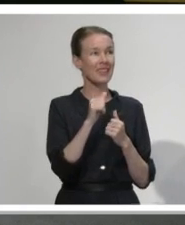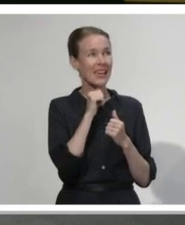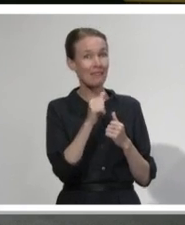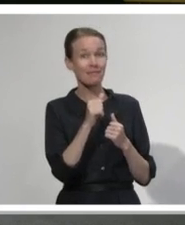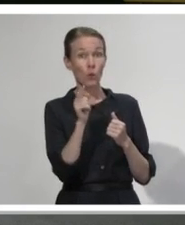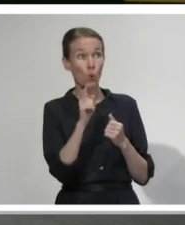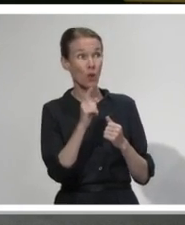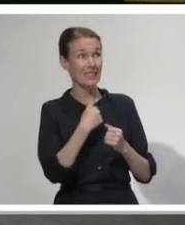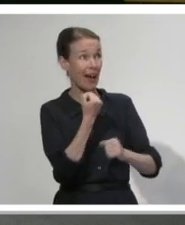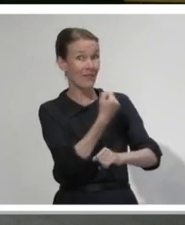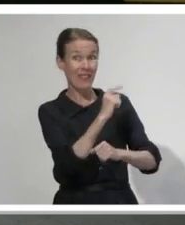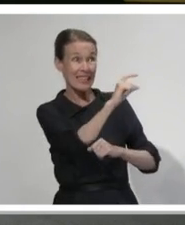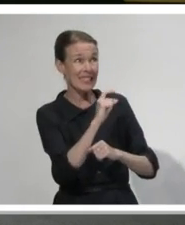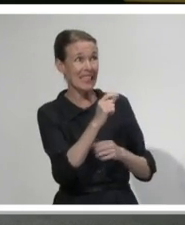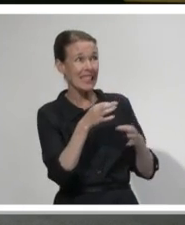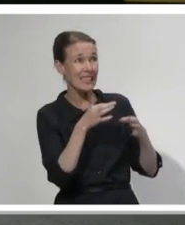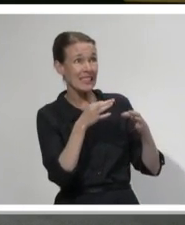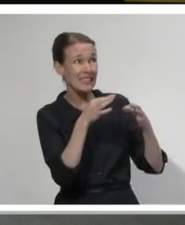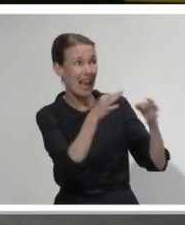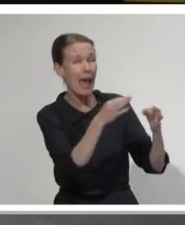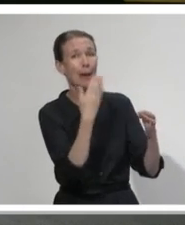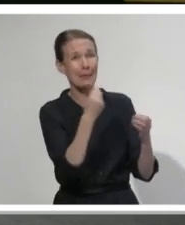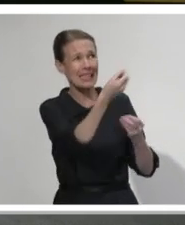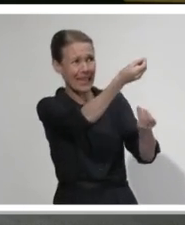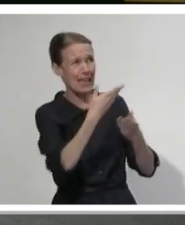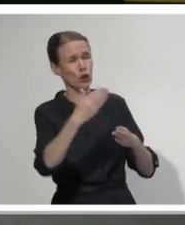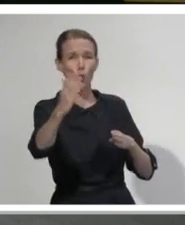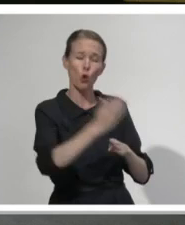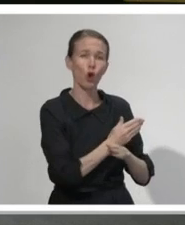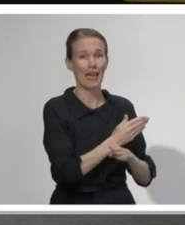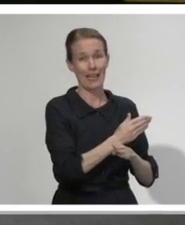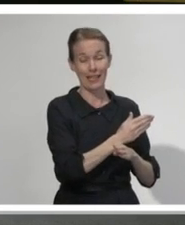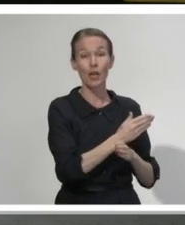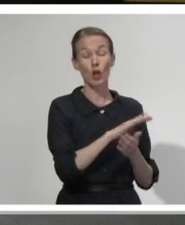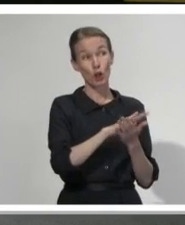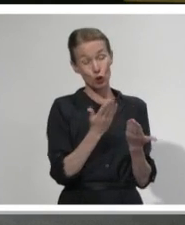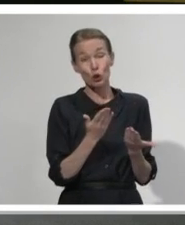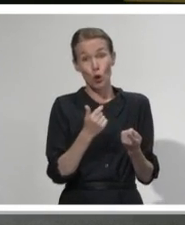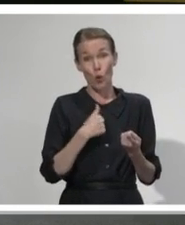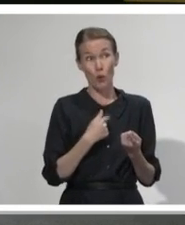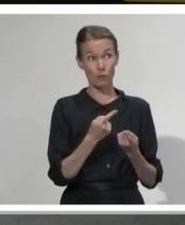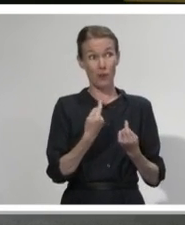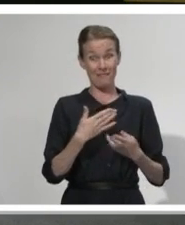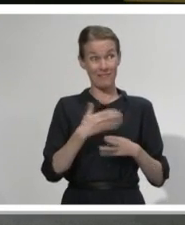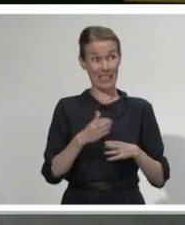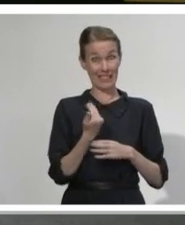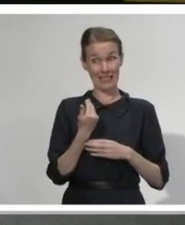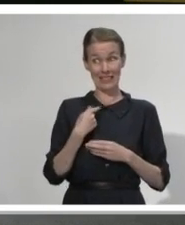in receiving vaccines, that the sector have that information. So there was information that was given out to the sector to